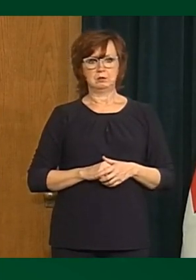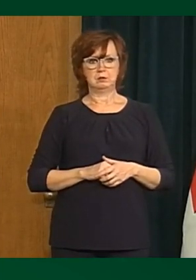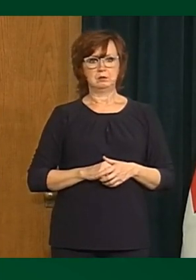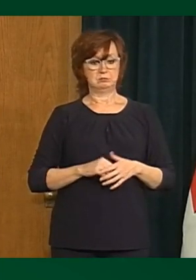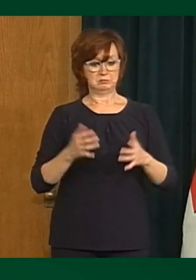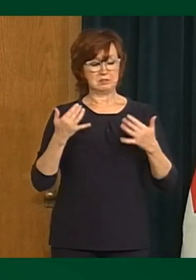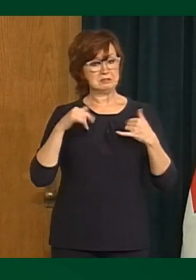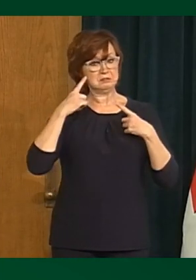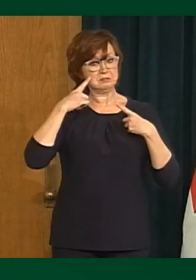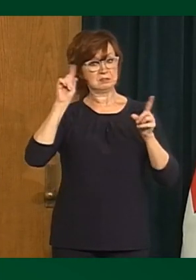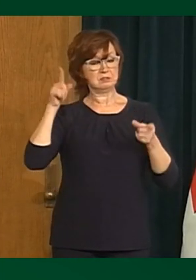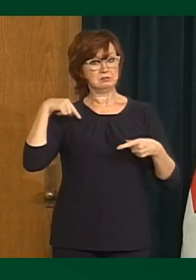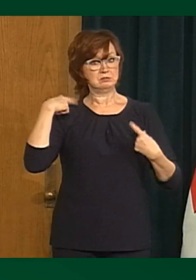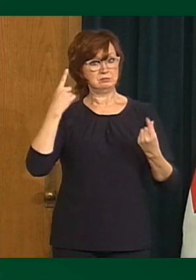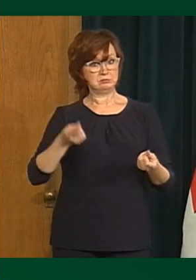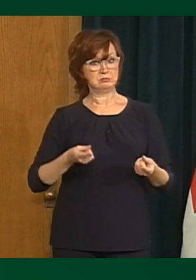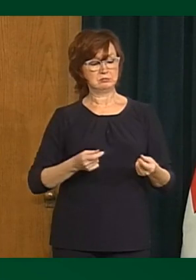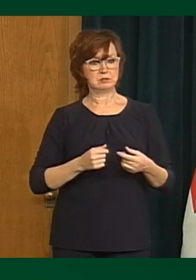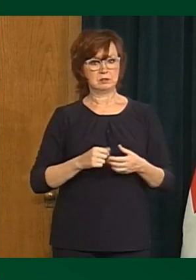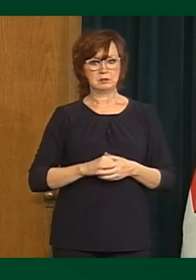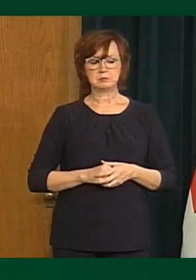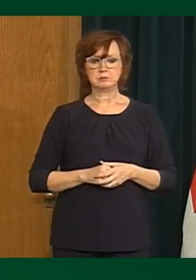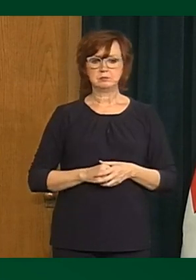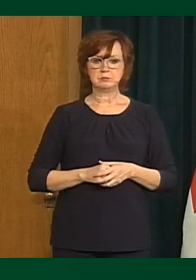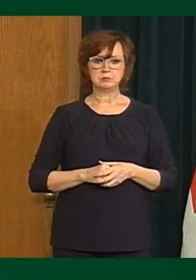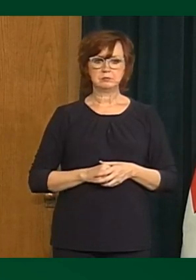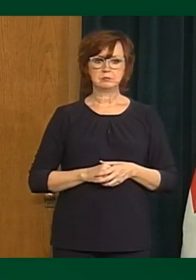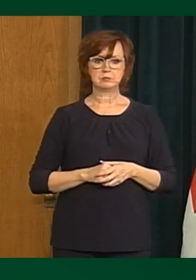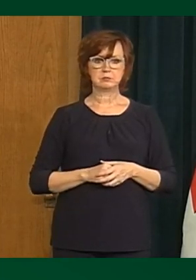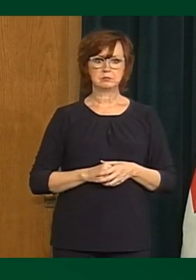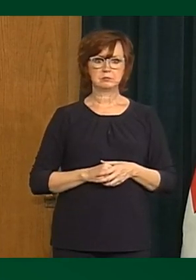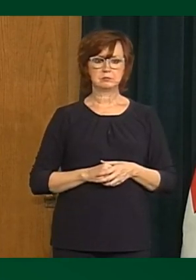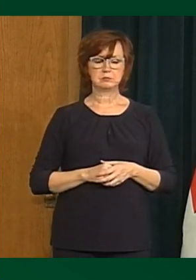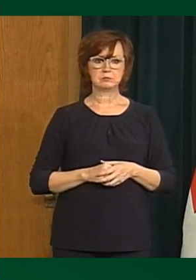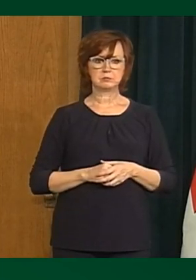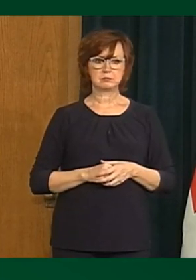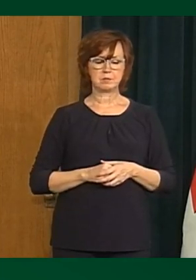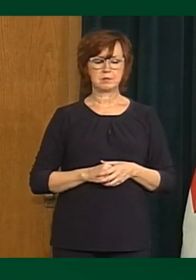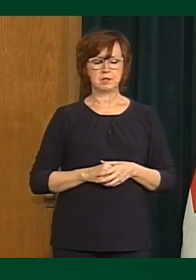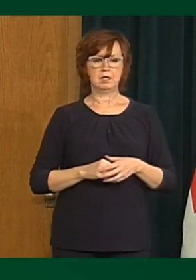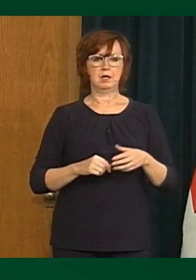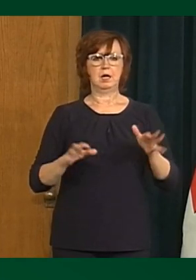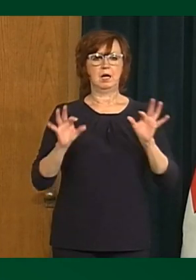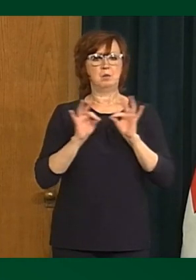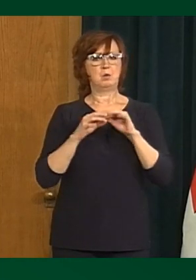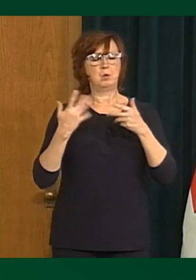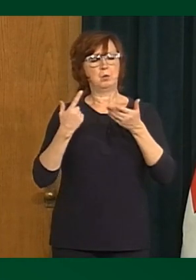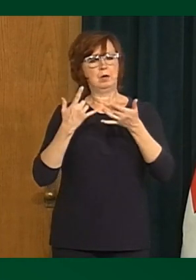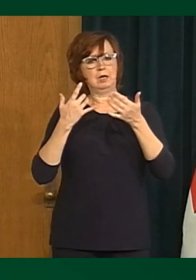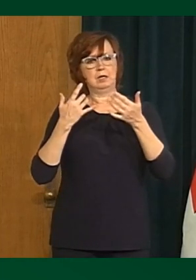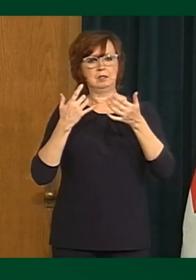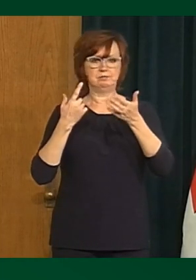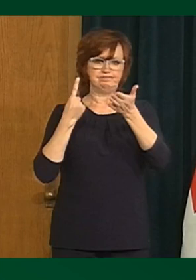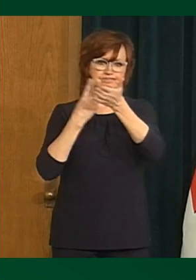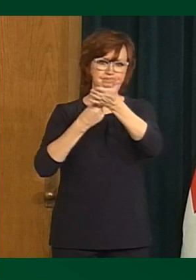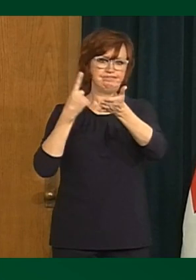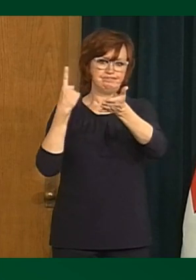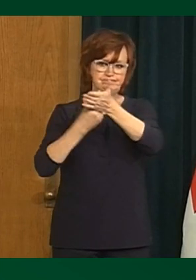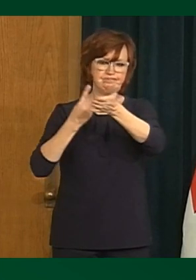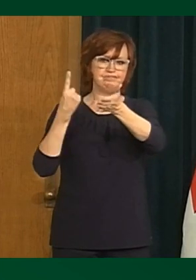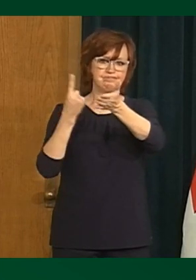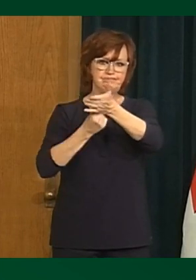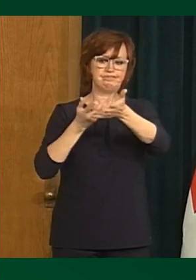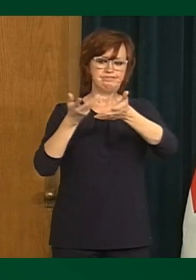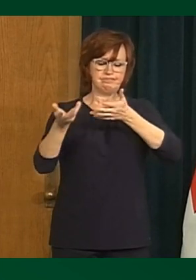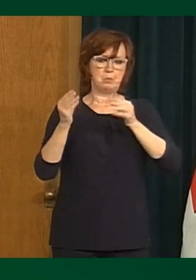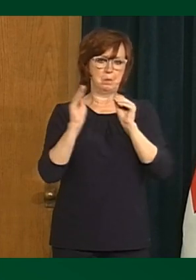efforts here. But this is a conversation that we now need to work collaboratively on across the nation and ultimately as a nation,